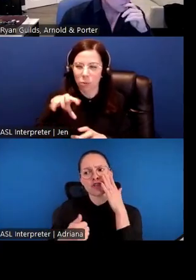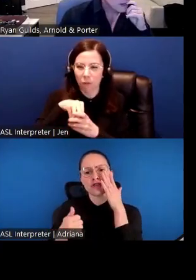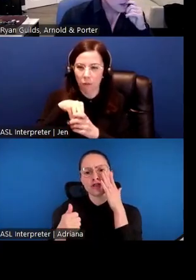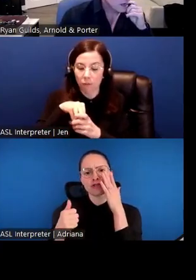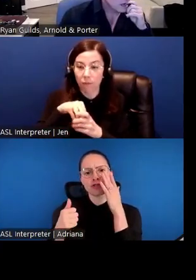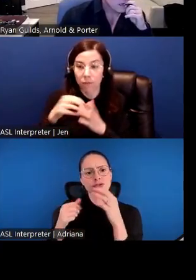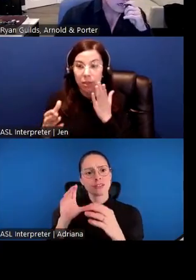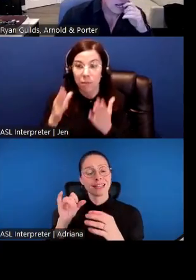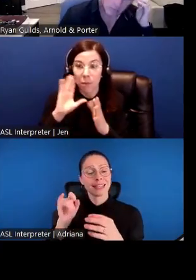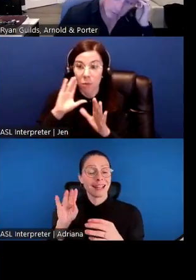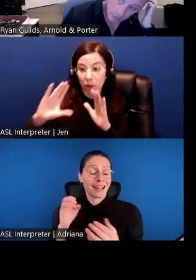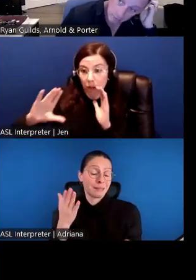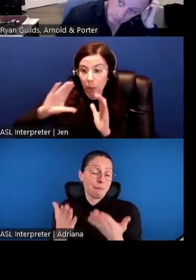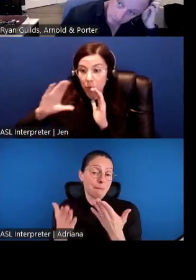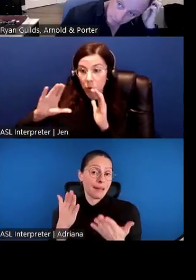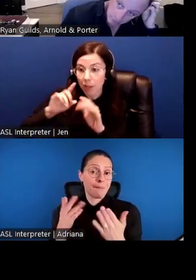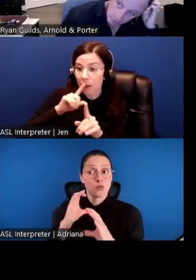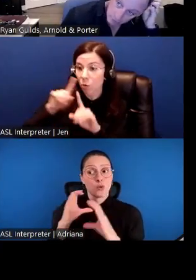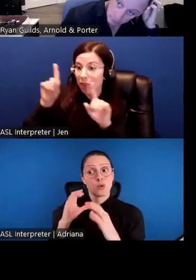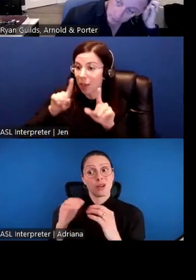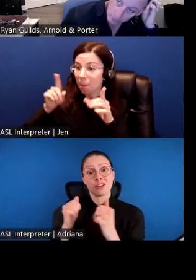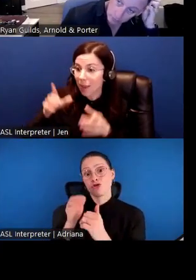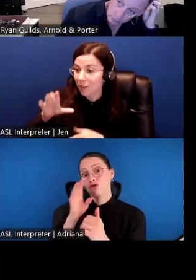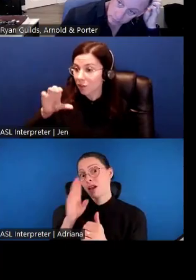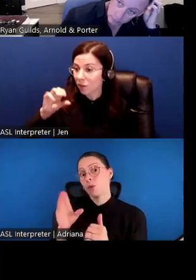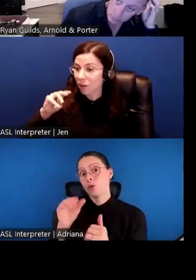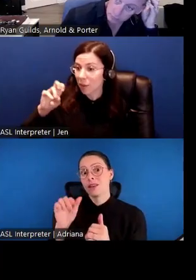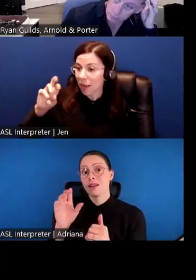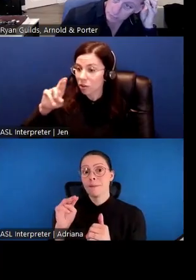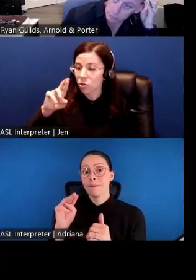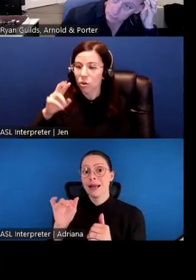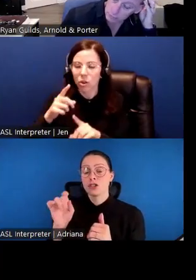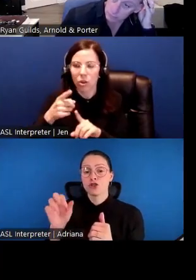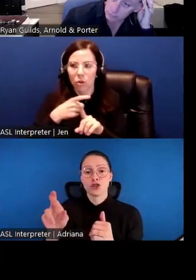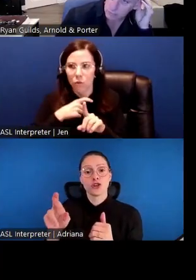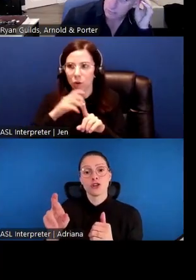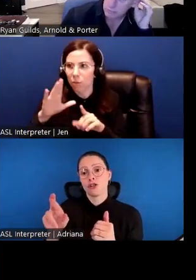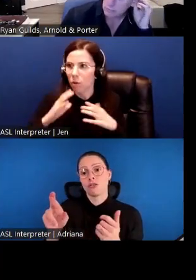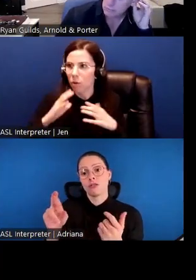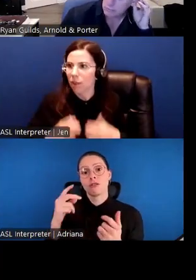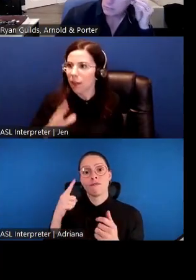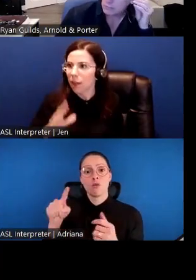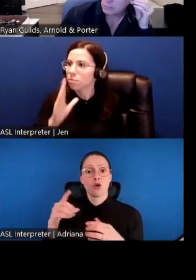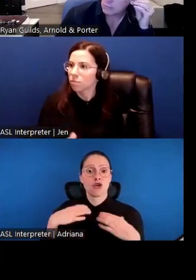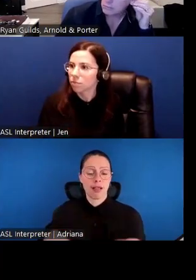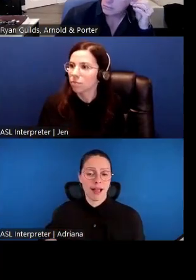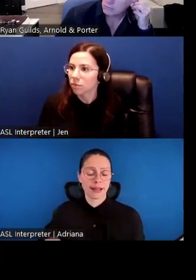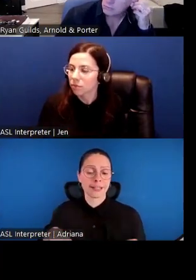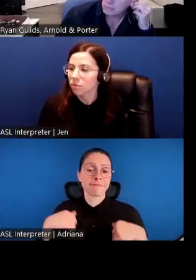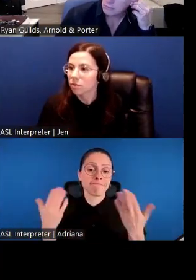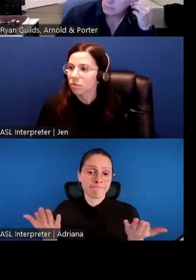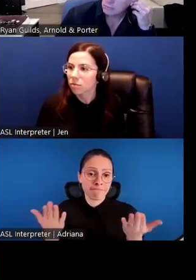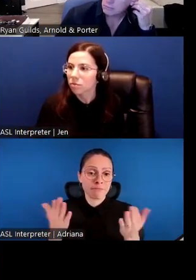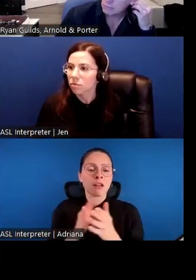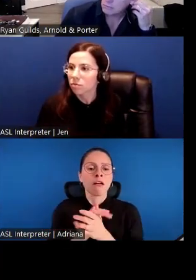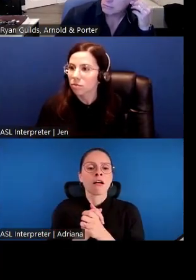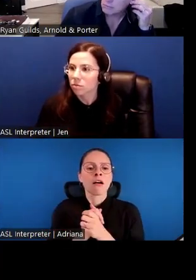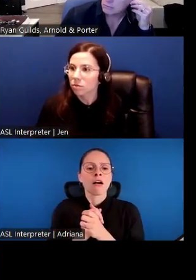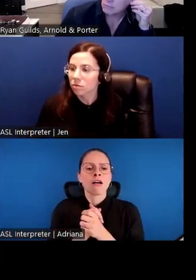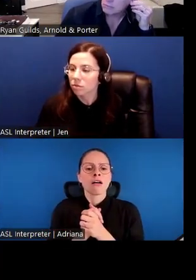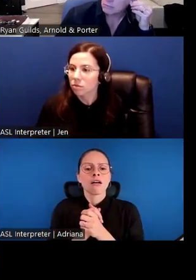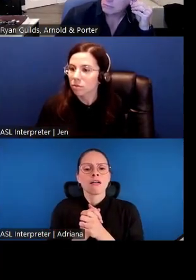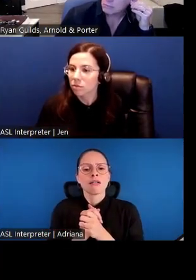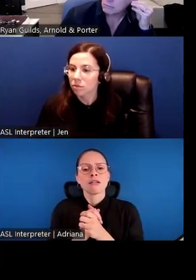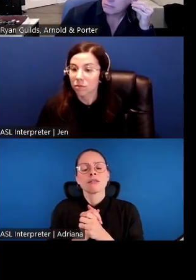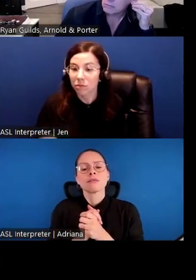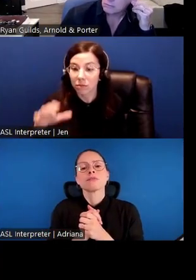be communicating with the commander on behalf of your client. So also on the